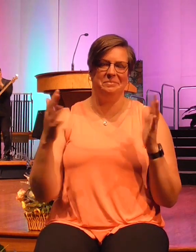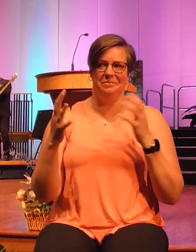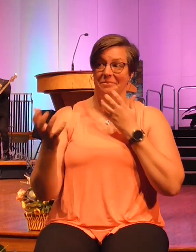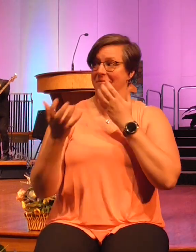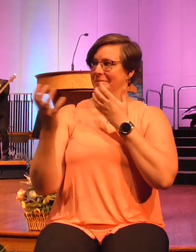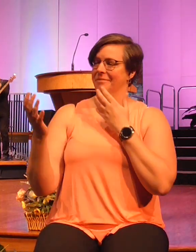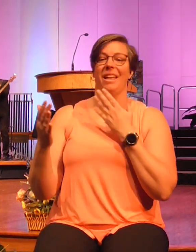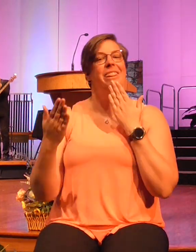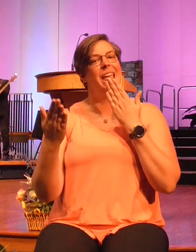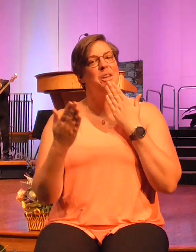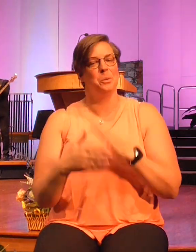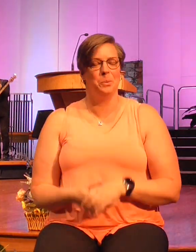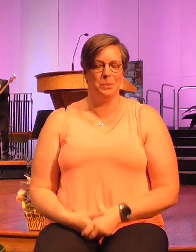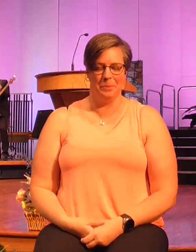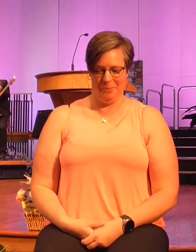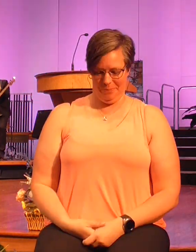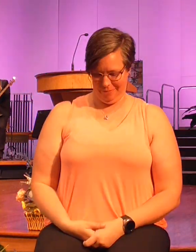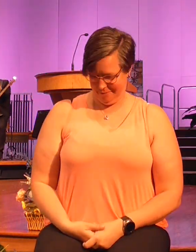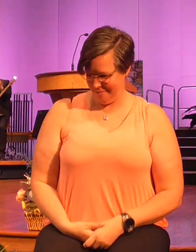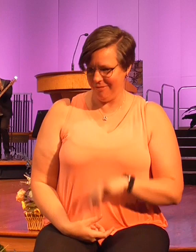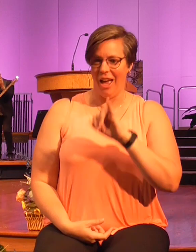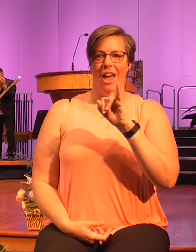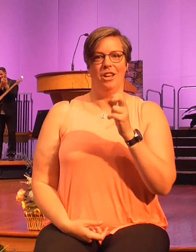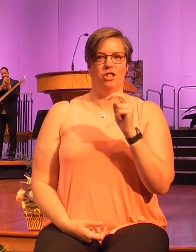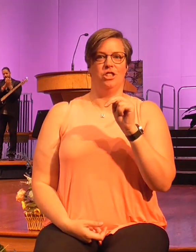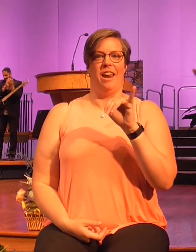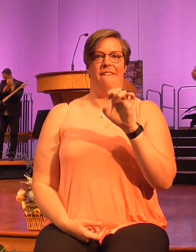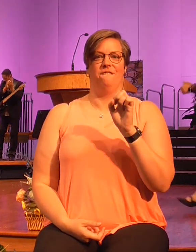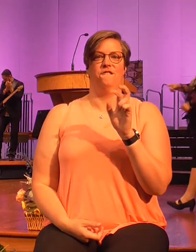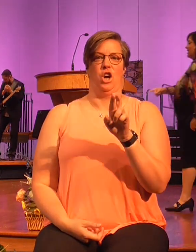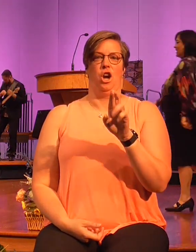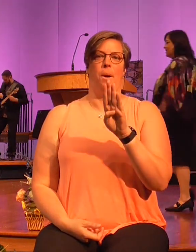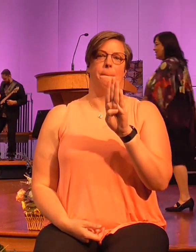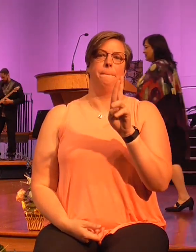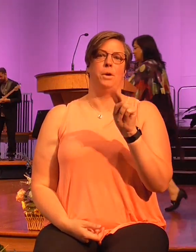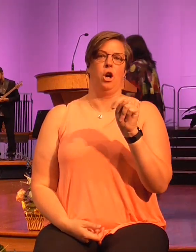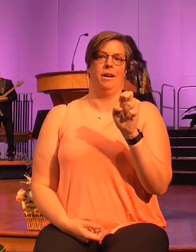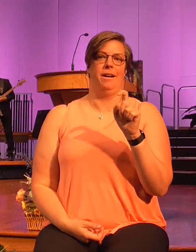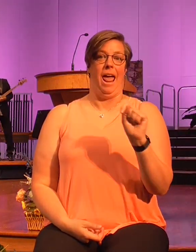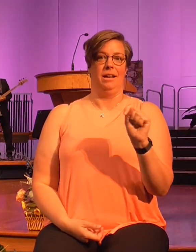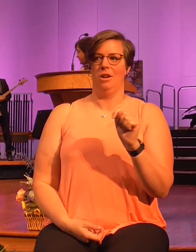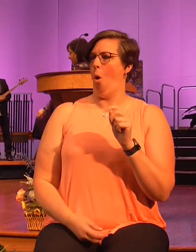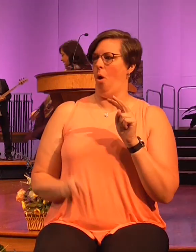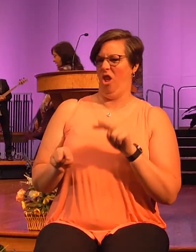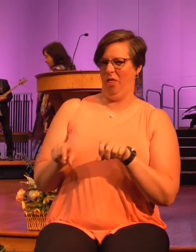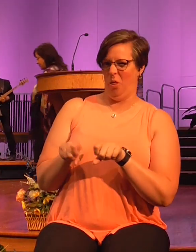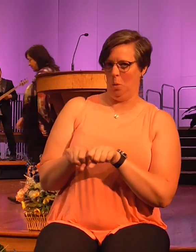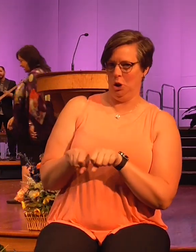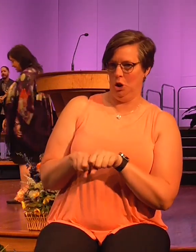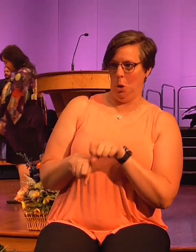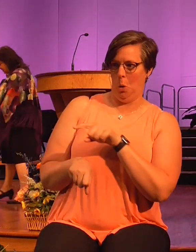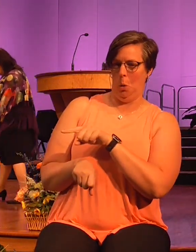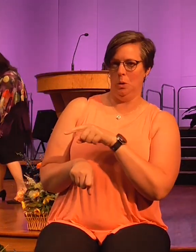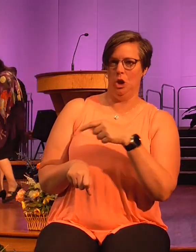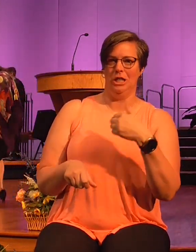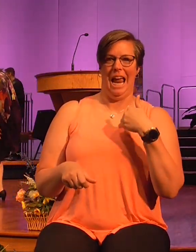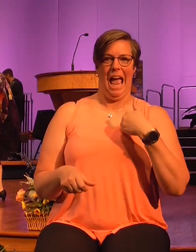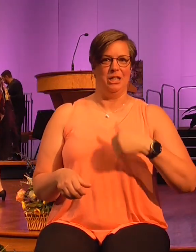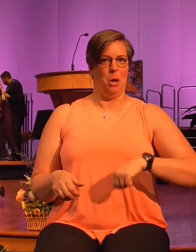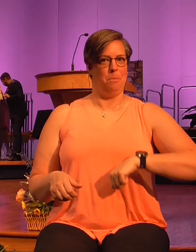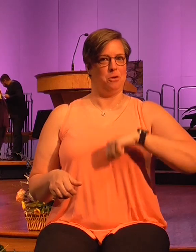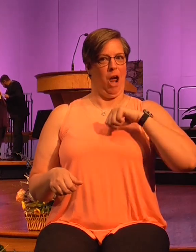Thank you. Jennifer Burnett. Hey, and look at those shoes. Jennifer's got her pride shoes